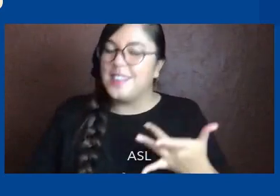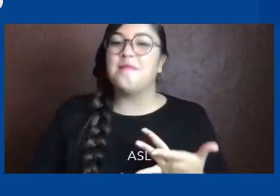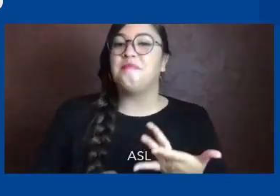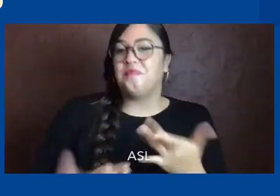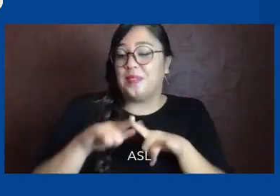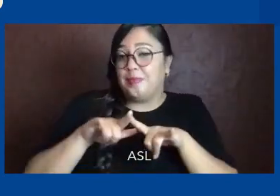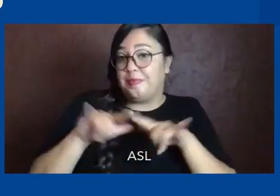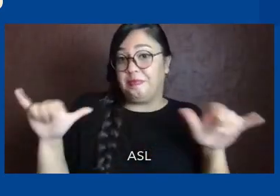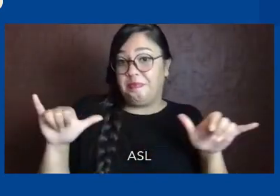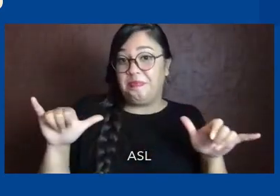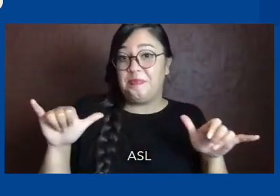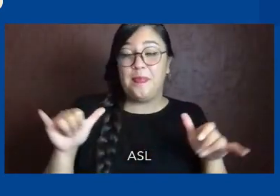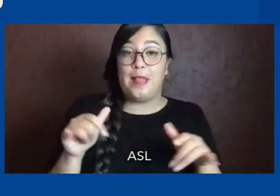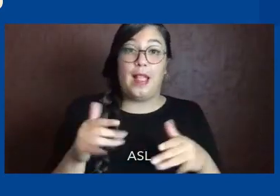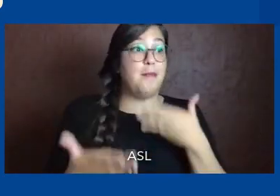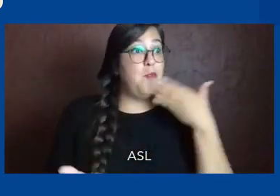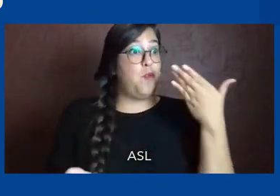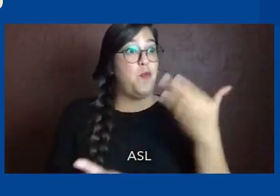good planning.